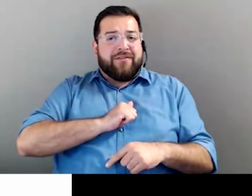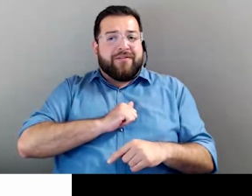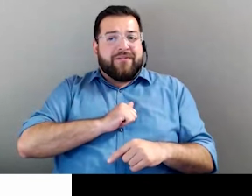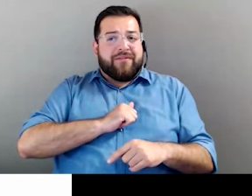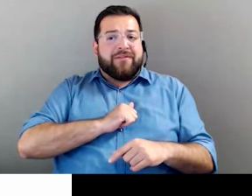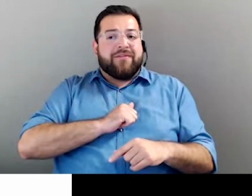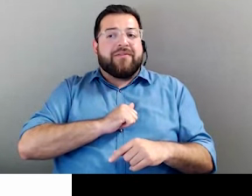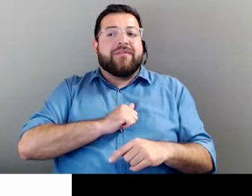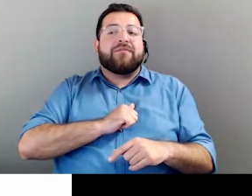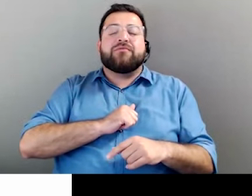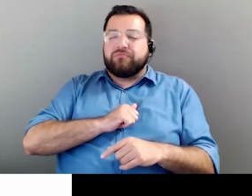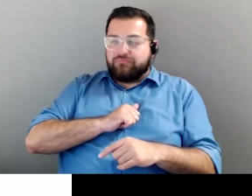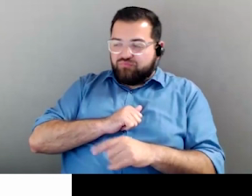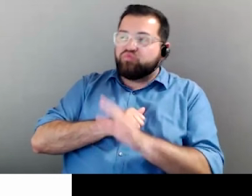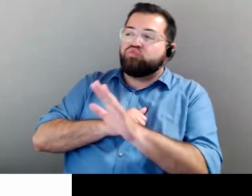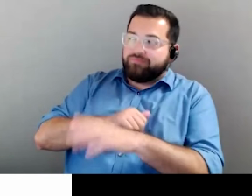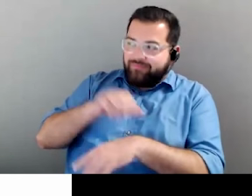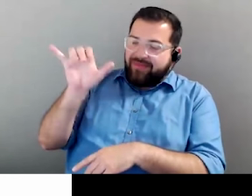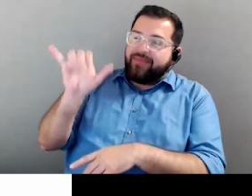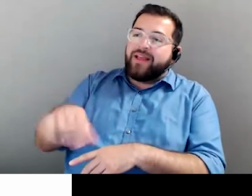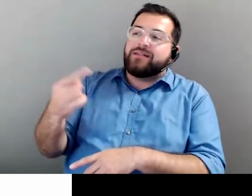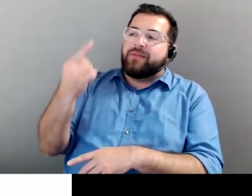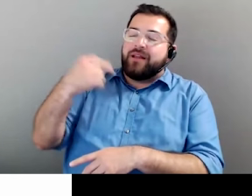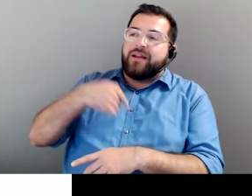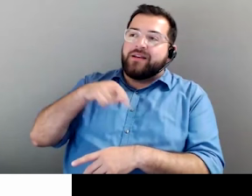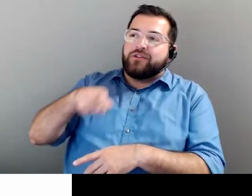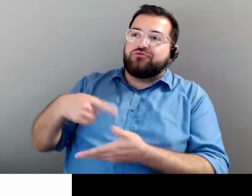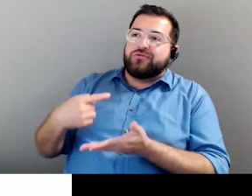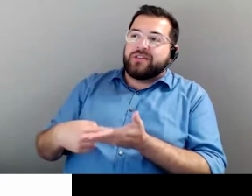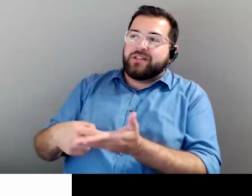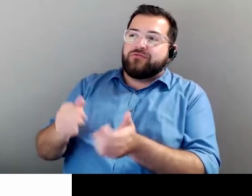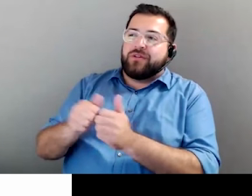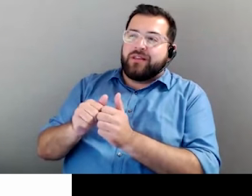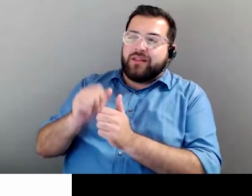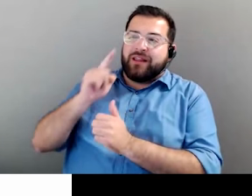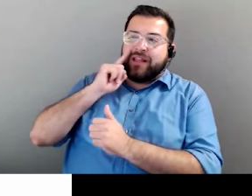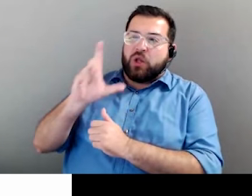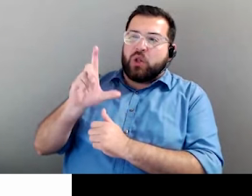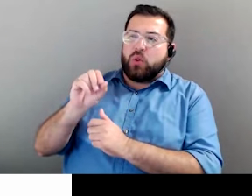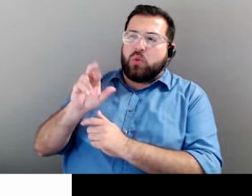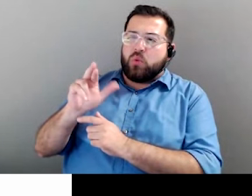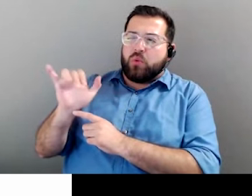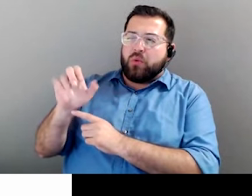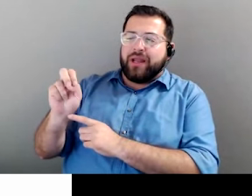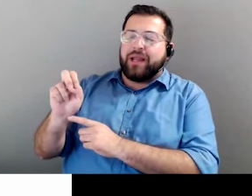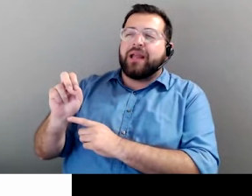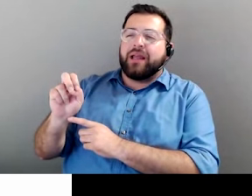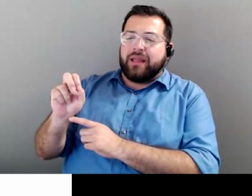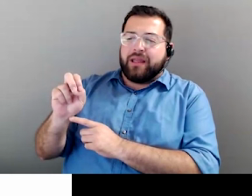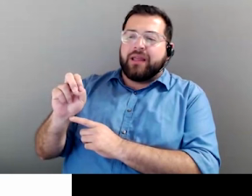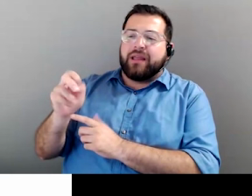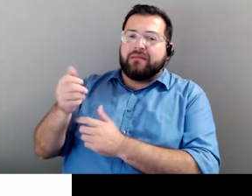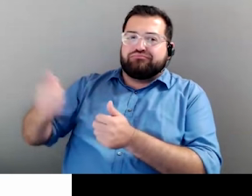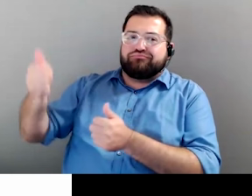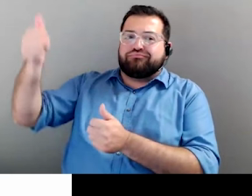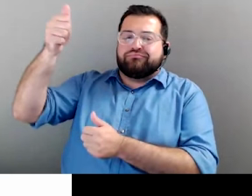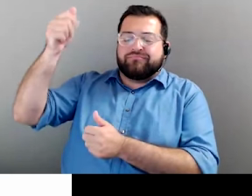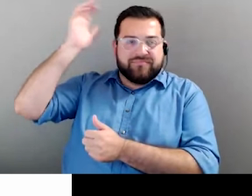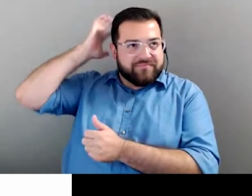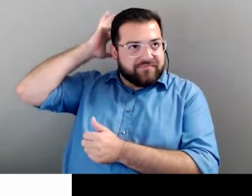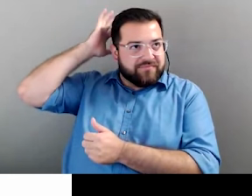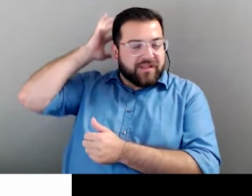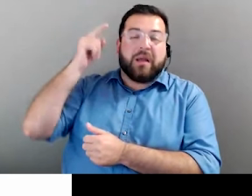is something I probably need to talk with I think Lorraine Smith about. Yeah. So because